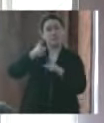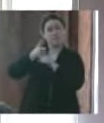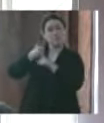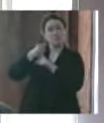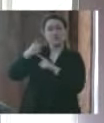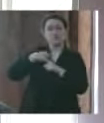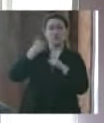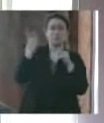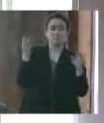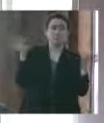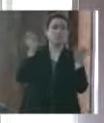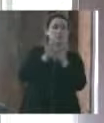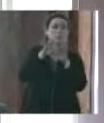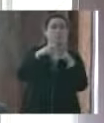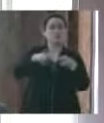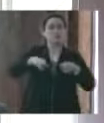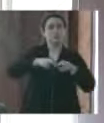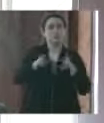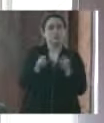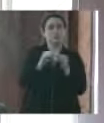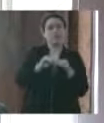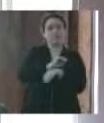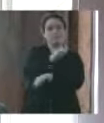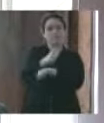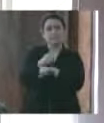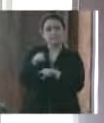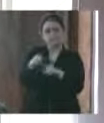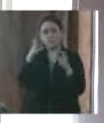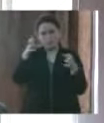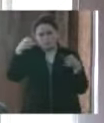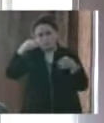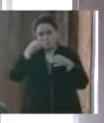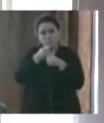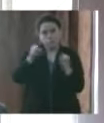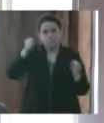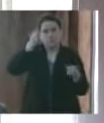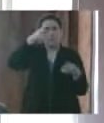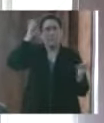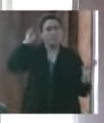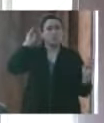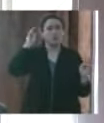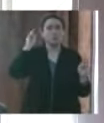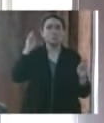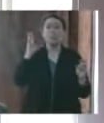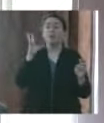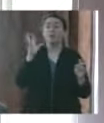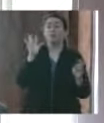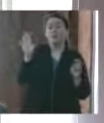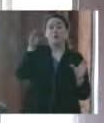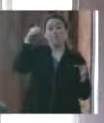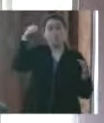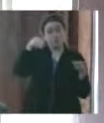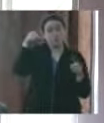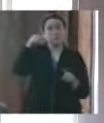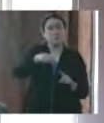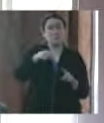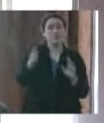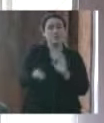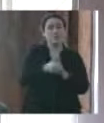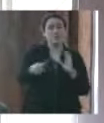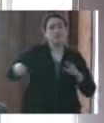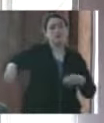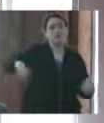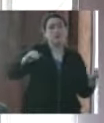conference in Pattaya to support the Global Tiger Initiative. And it was focused particularly on illegal trade and trafficking in